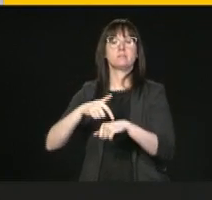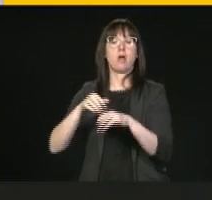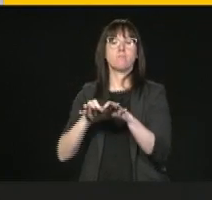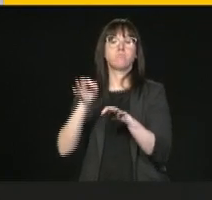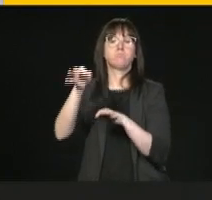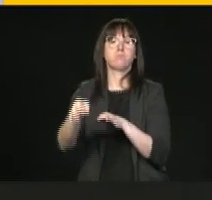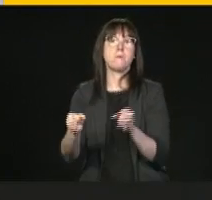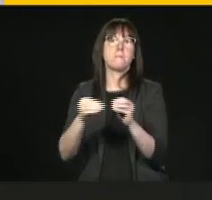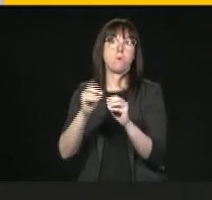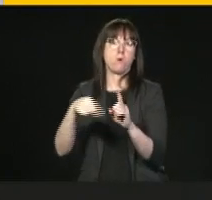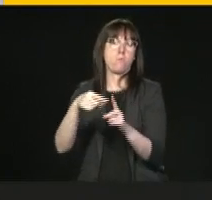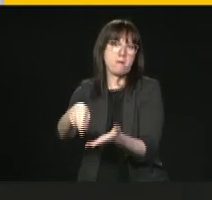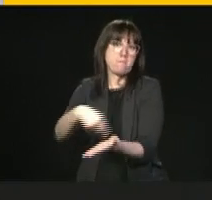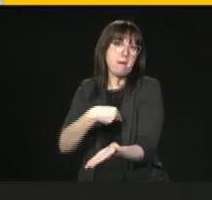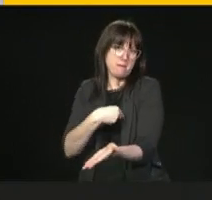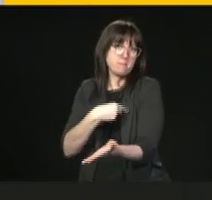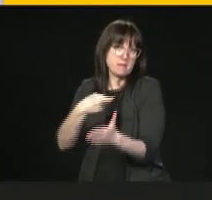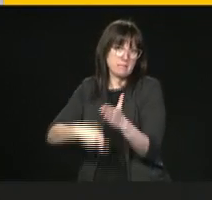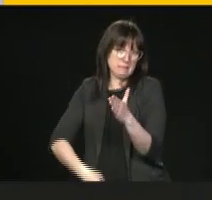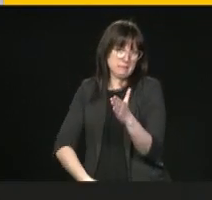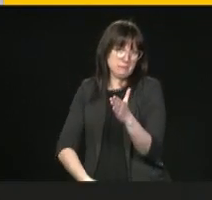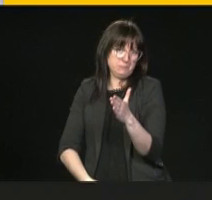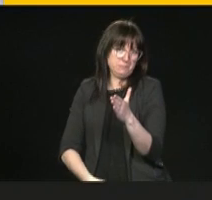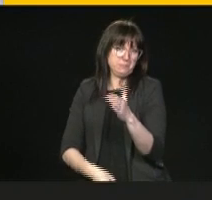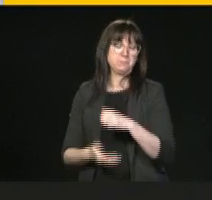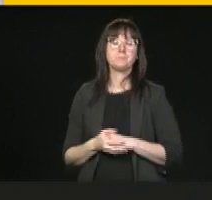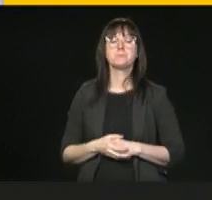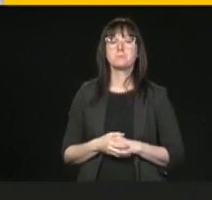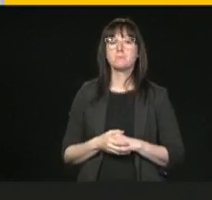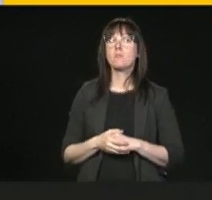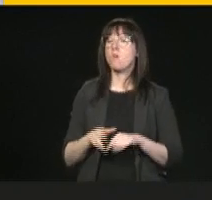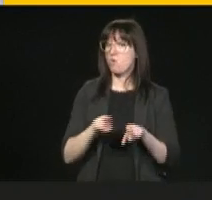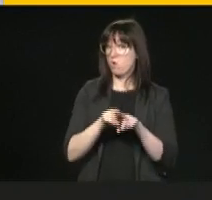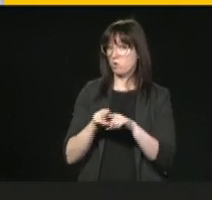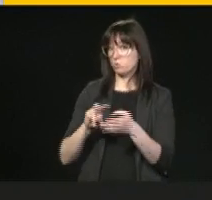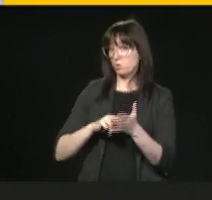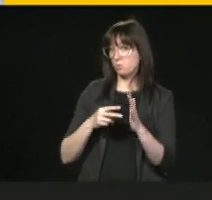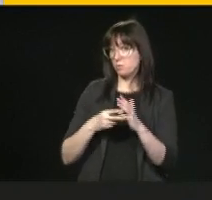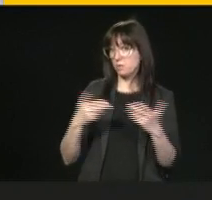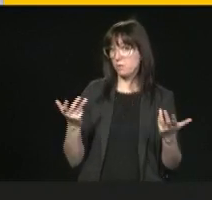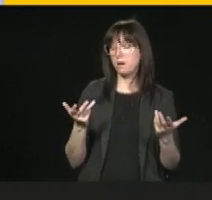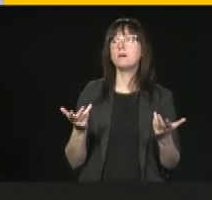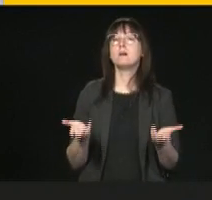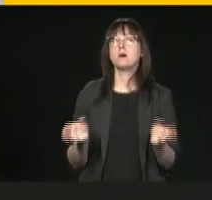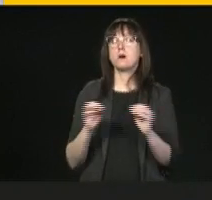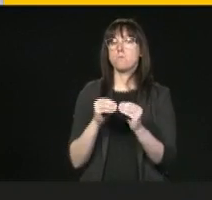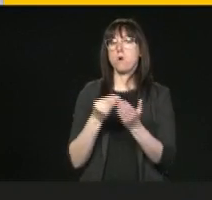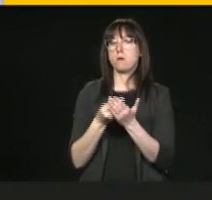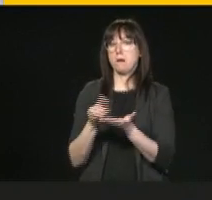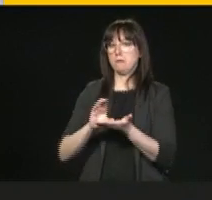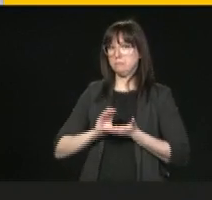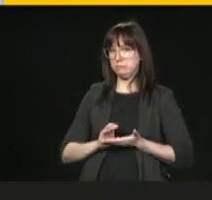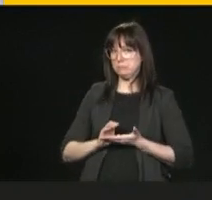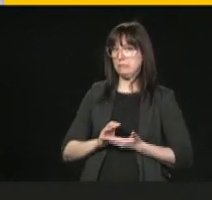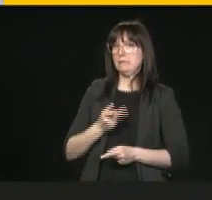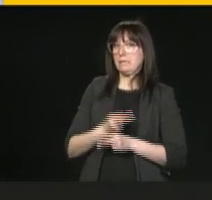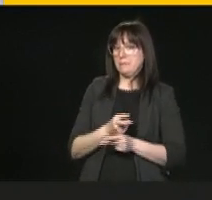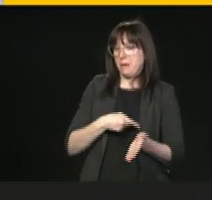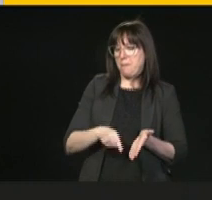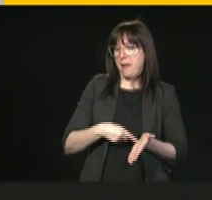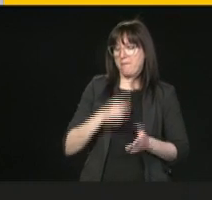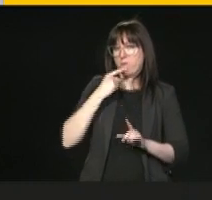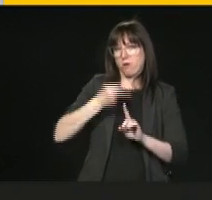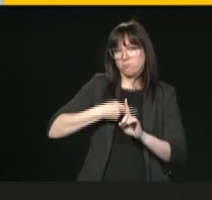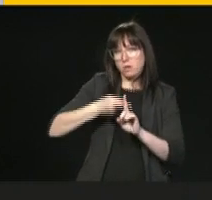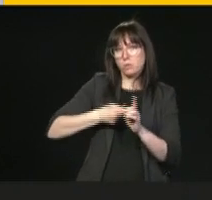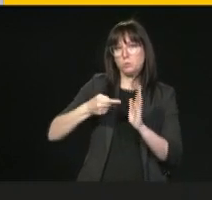time to make those payments. This will also allow you to keep more money to pay for your daily expenses. We